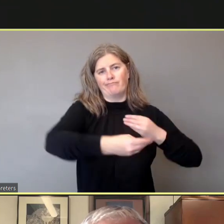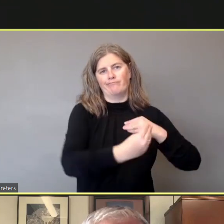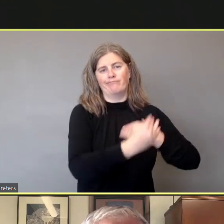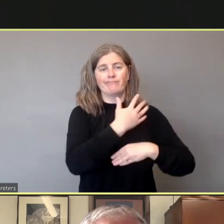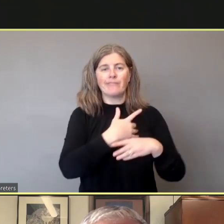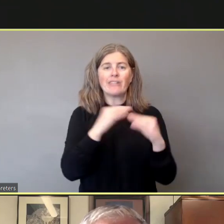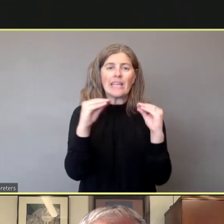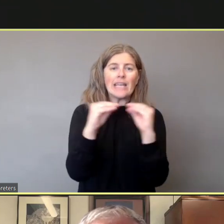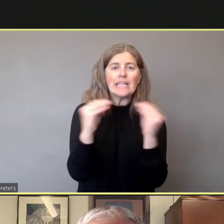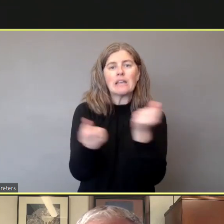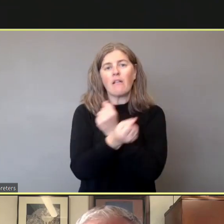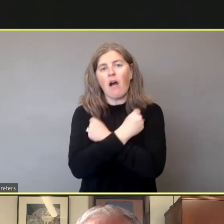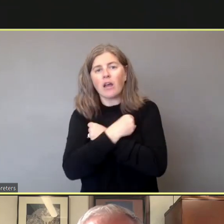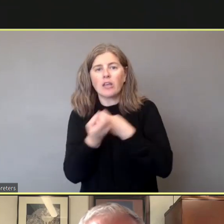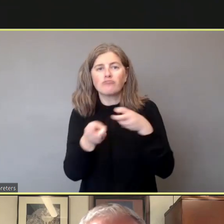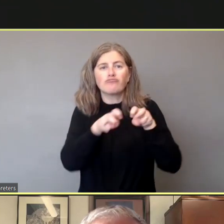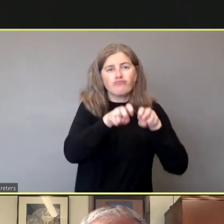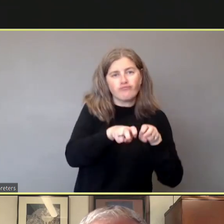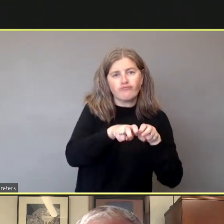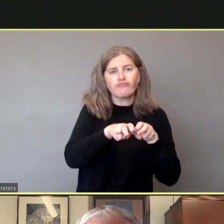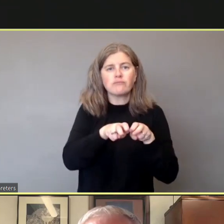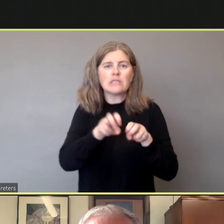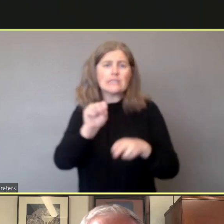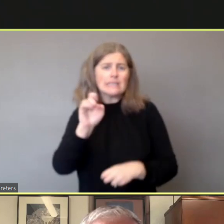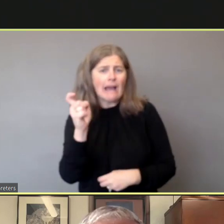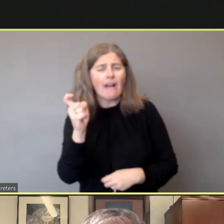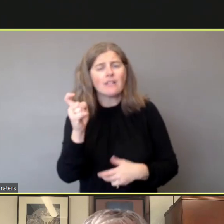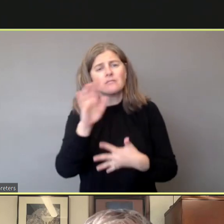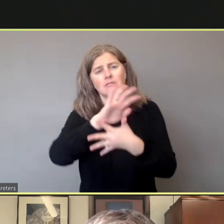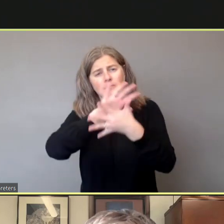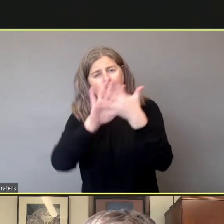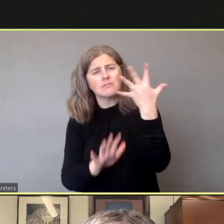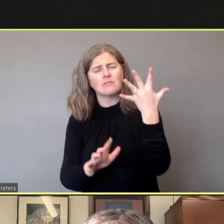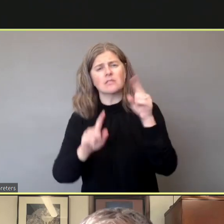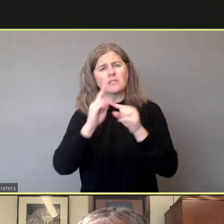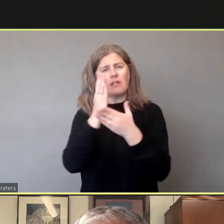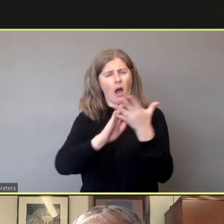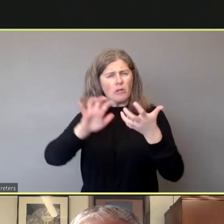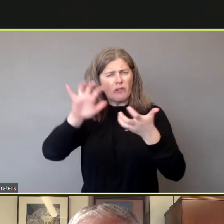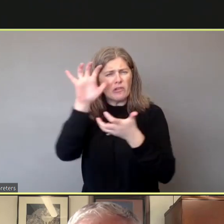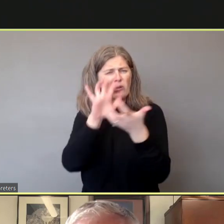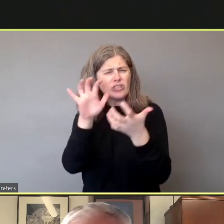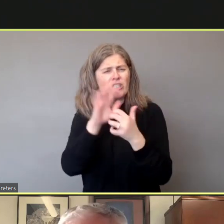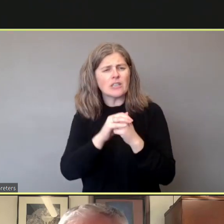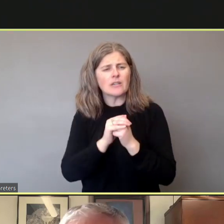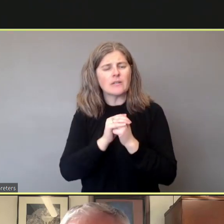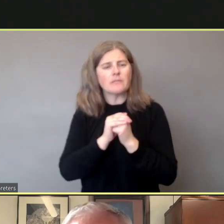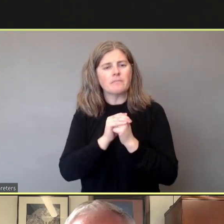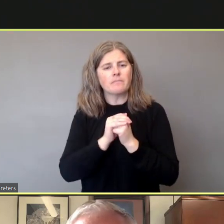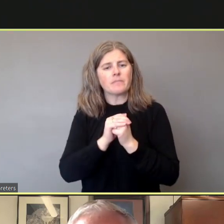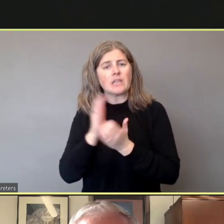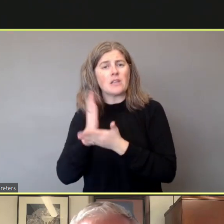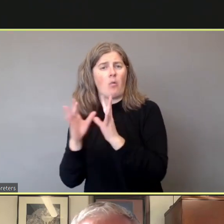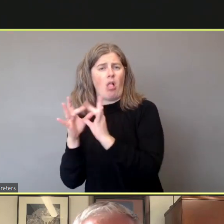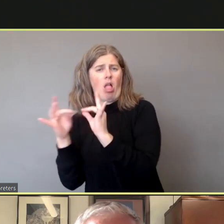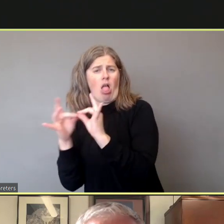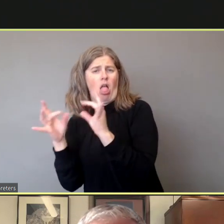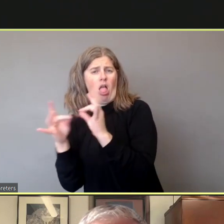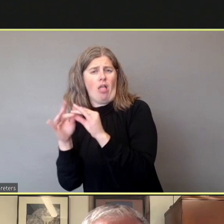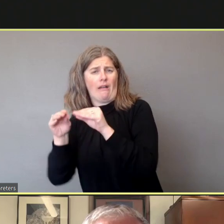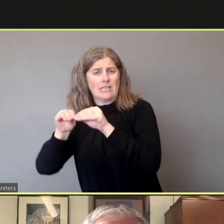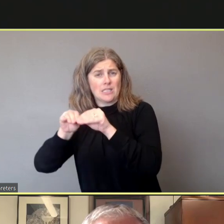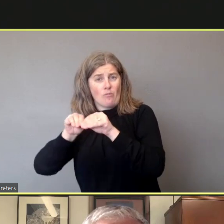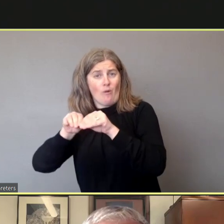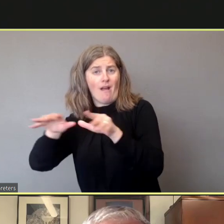kissing, hugging, cuddling, having sex. There's been some confusion because there's talk about the fact that it could be